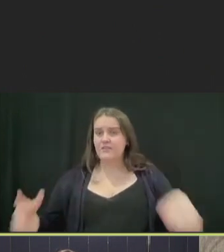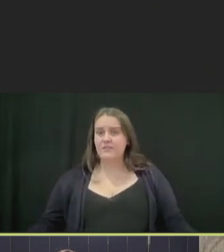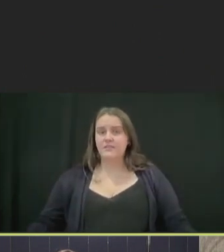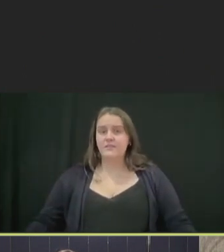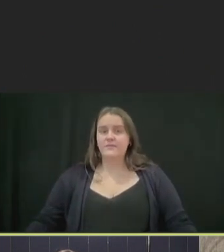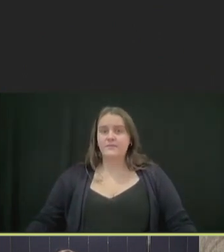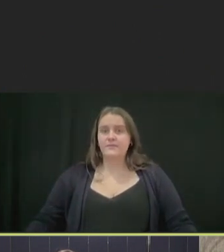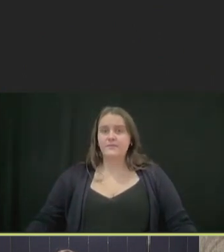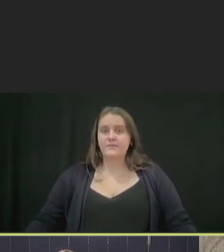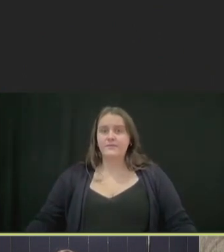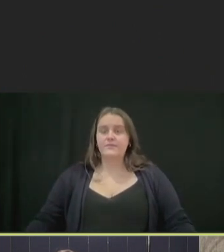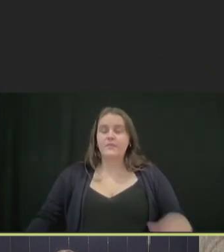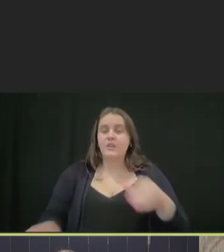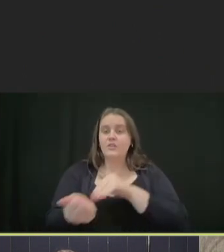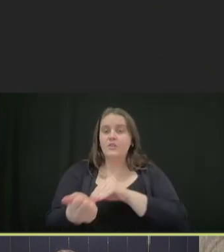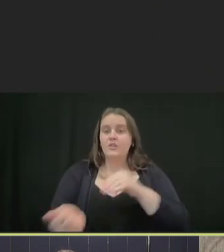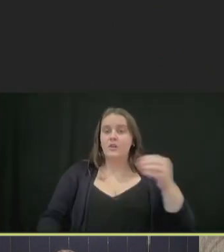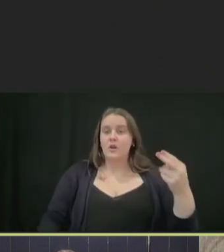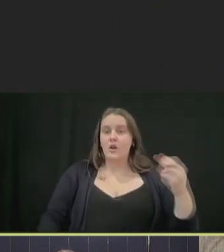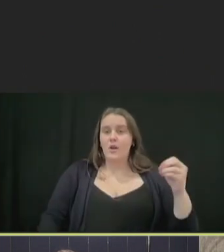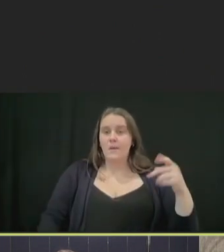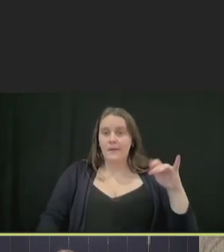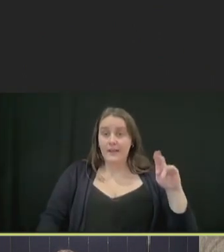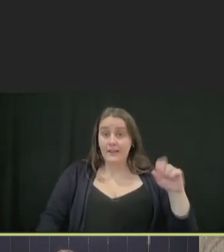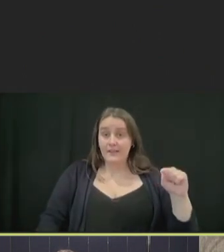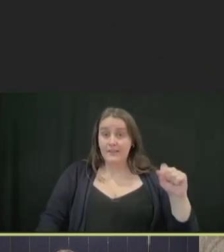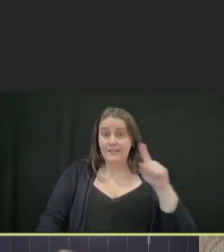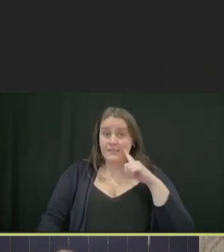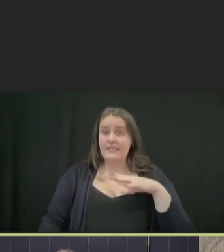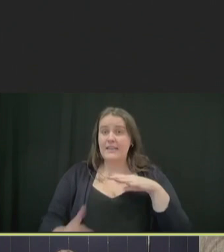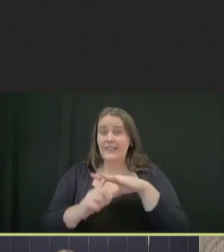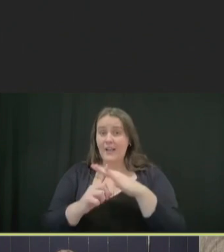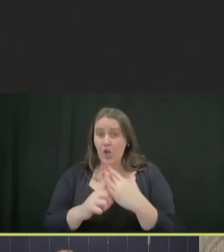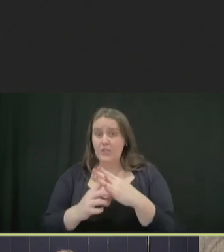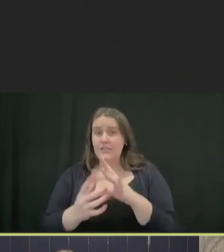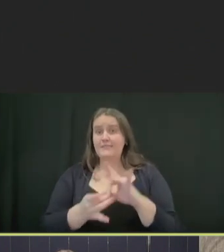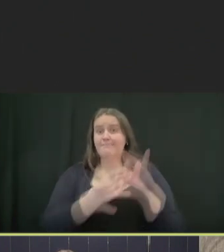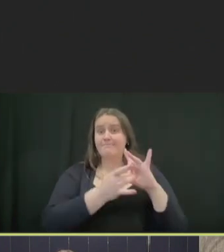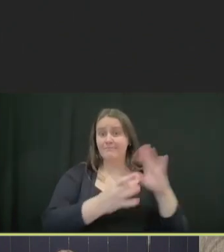You know, in the context of some of our earlier discussions, and